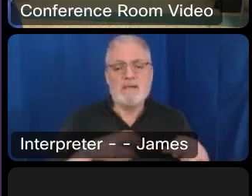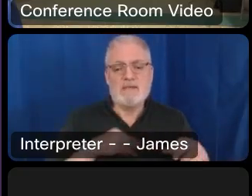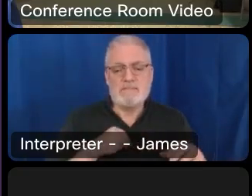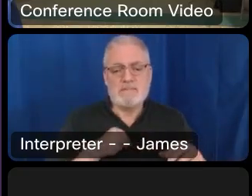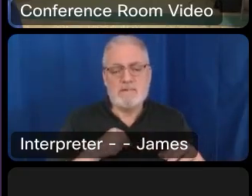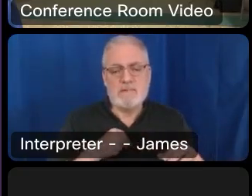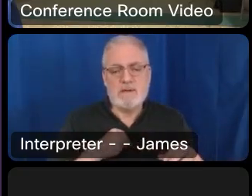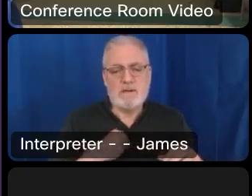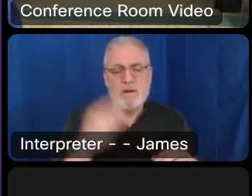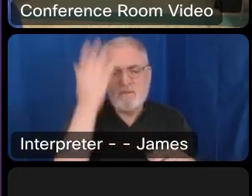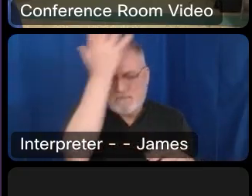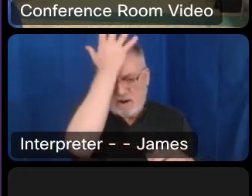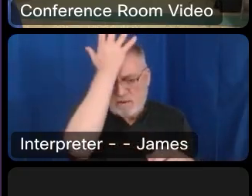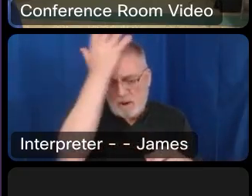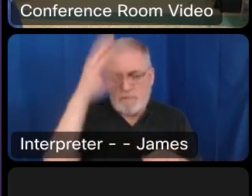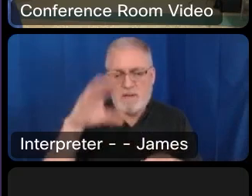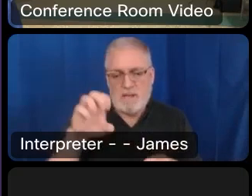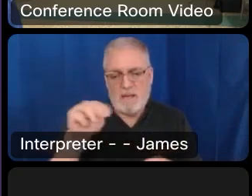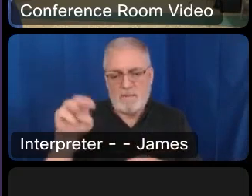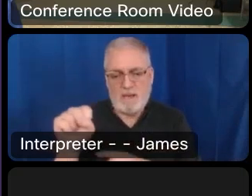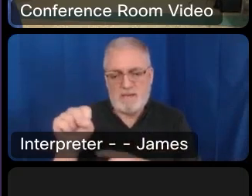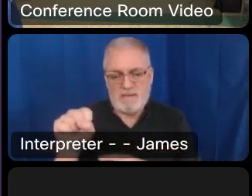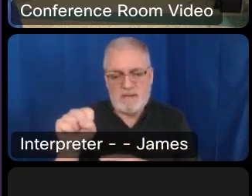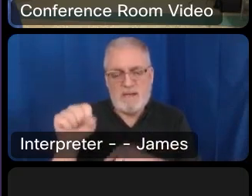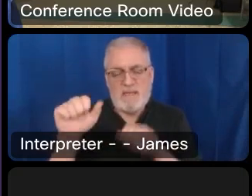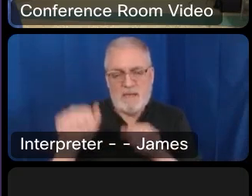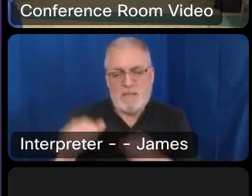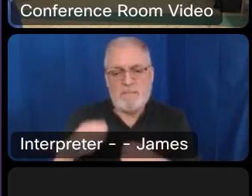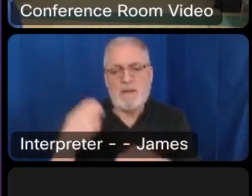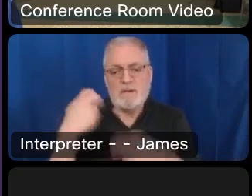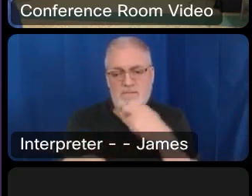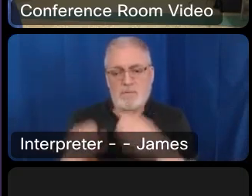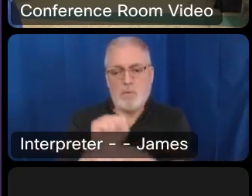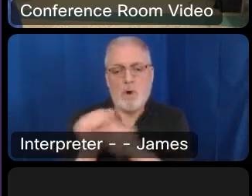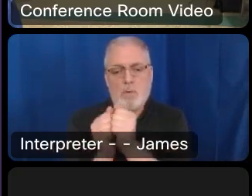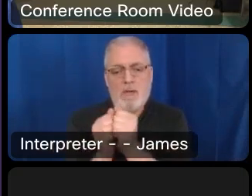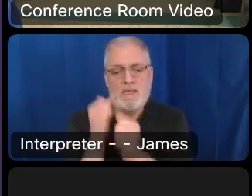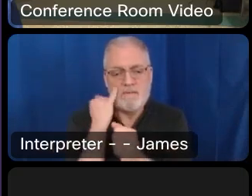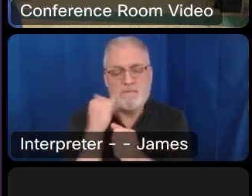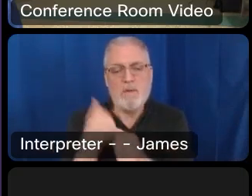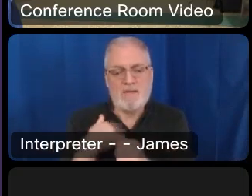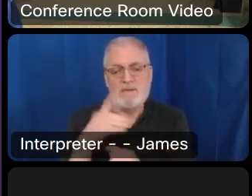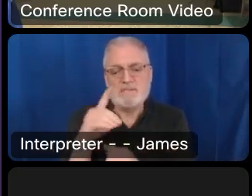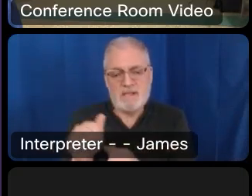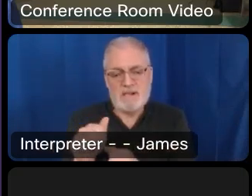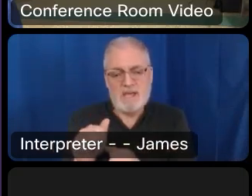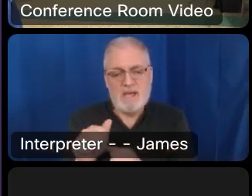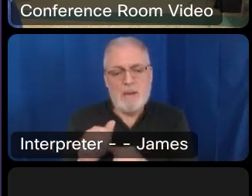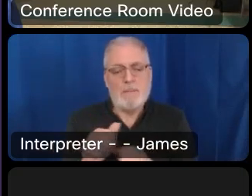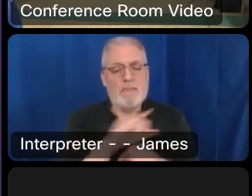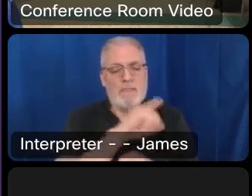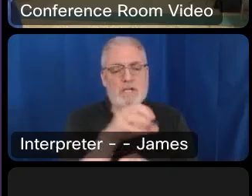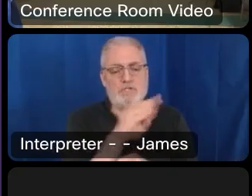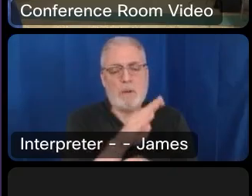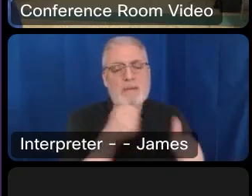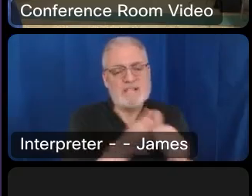departments, EMS, they're kind of hard to work with if you have a disability. But that's something that we could look at and see